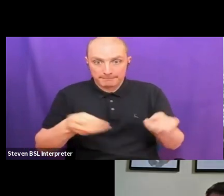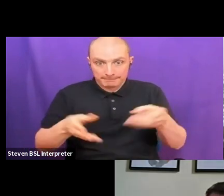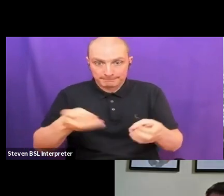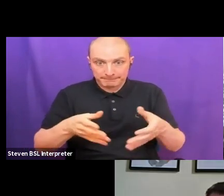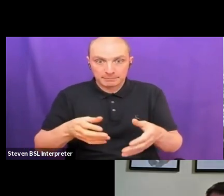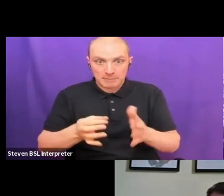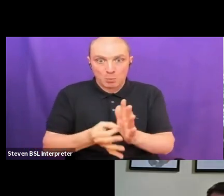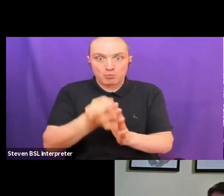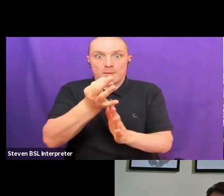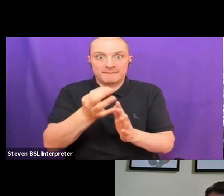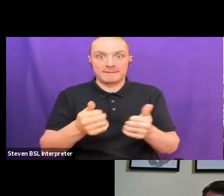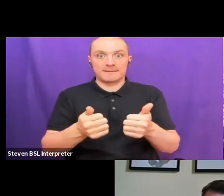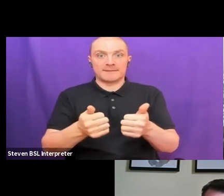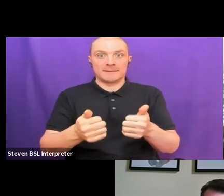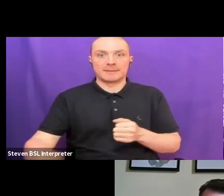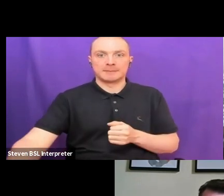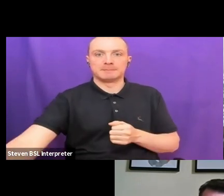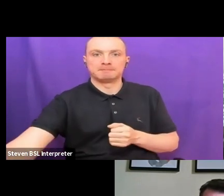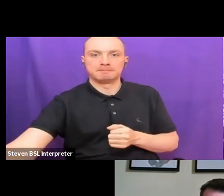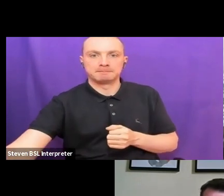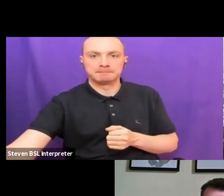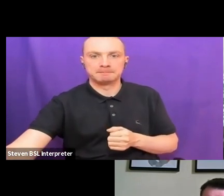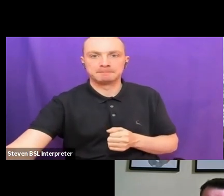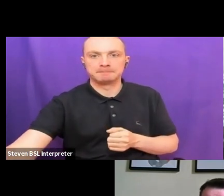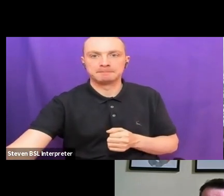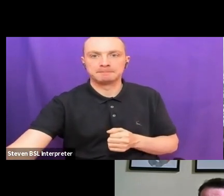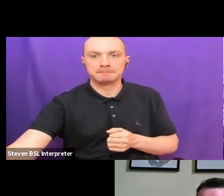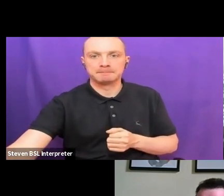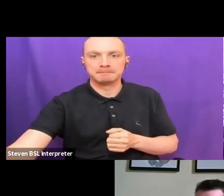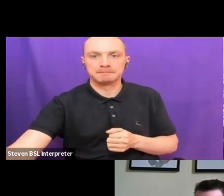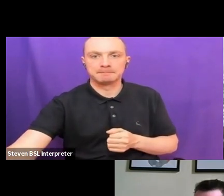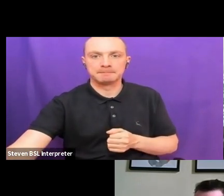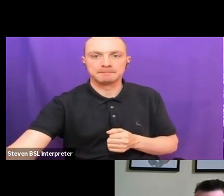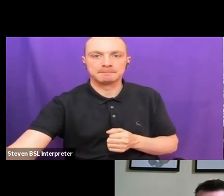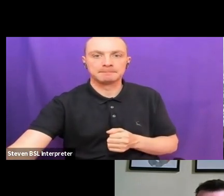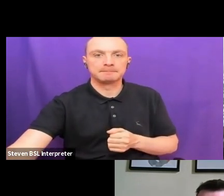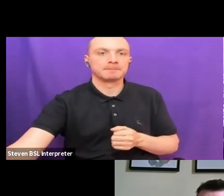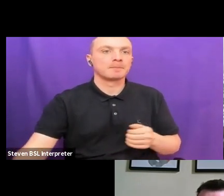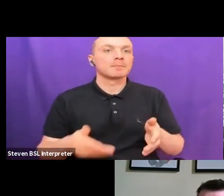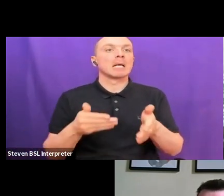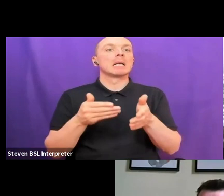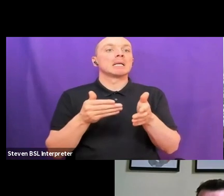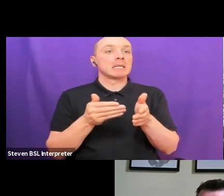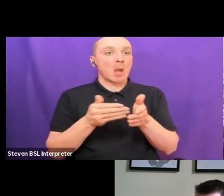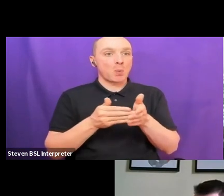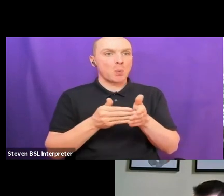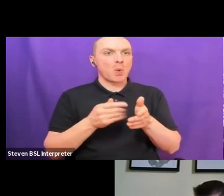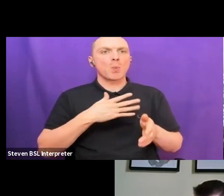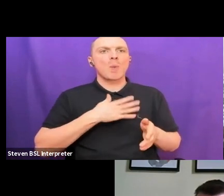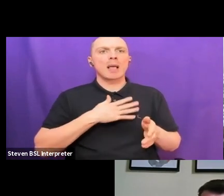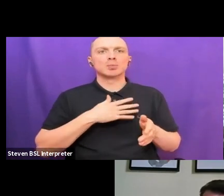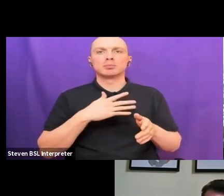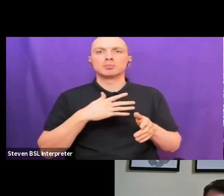that we should bear in mind the basis of all of this is how we make places better. If I could come now to introduce Rona